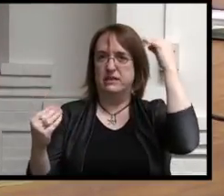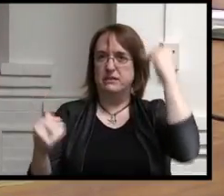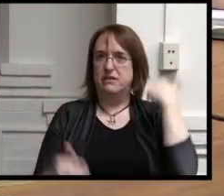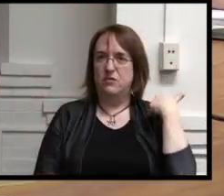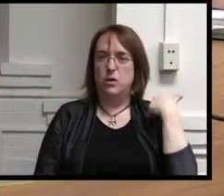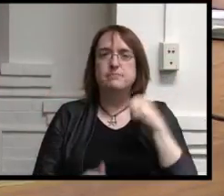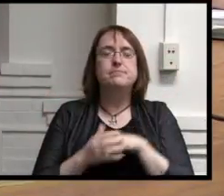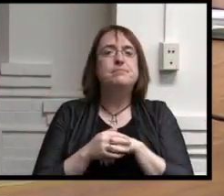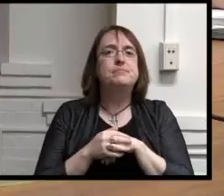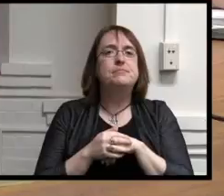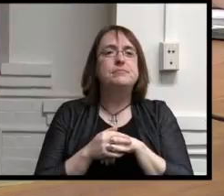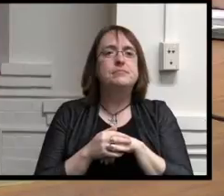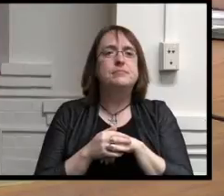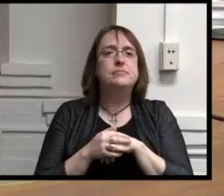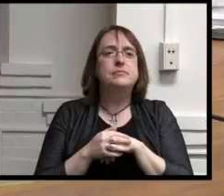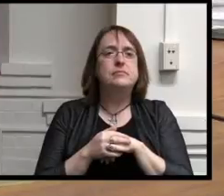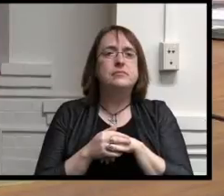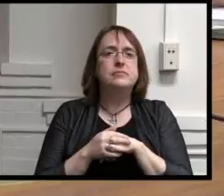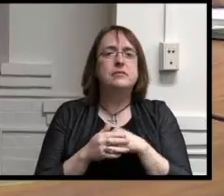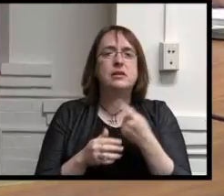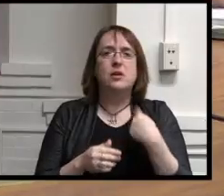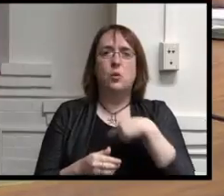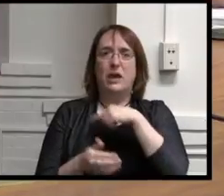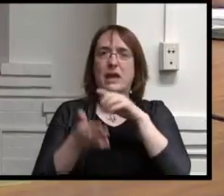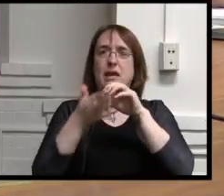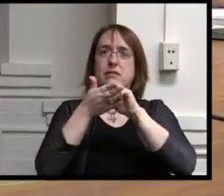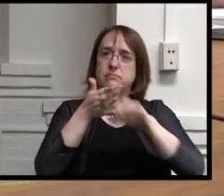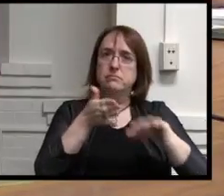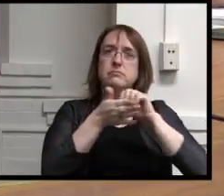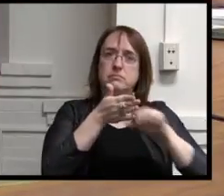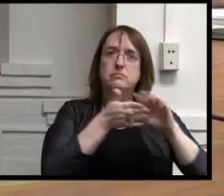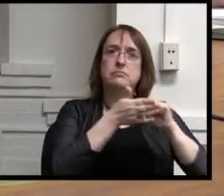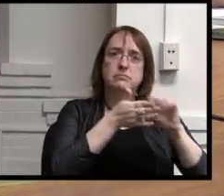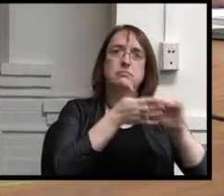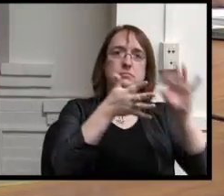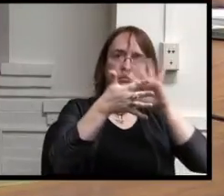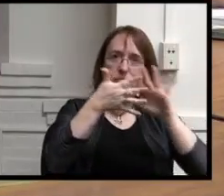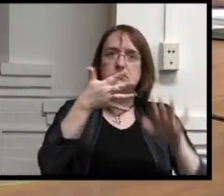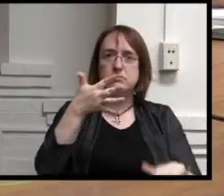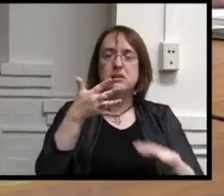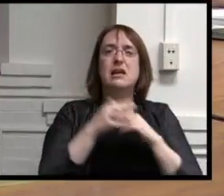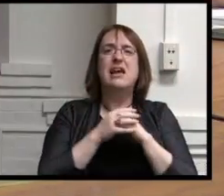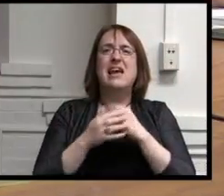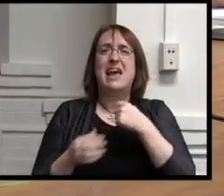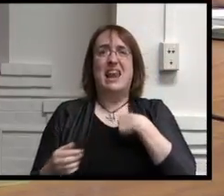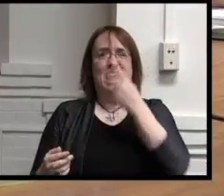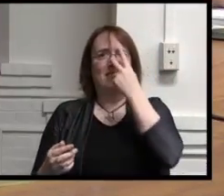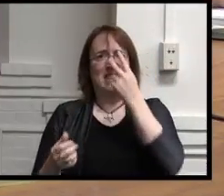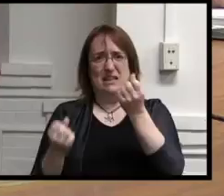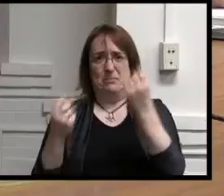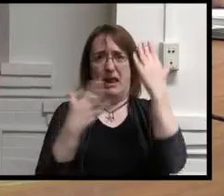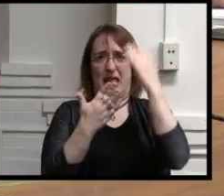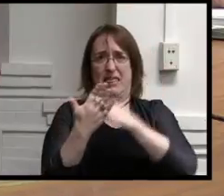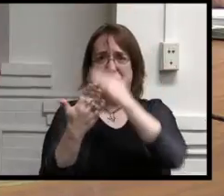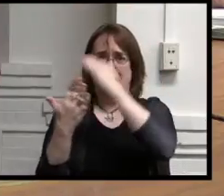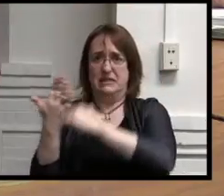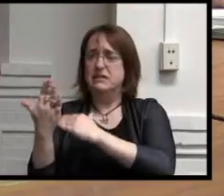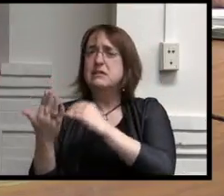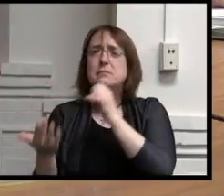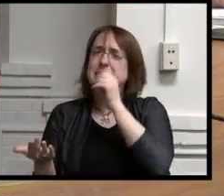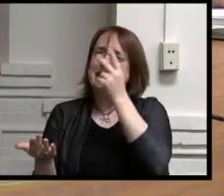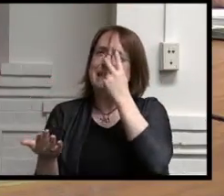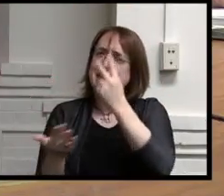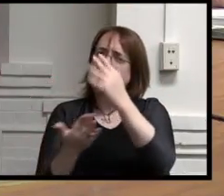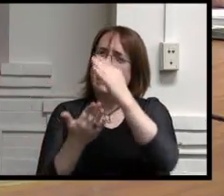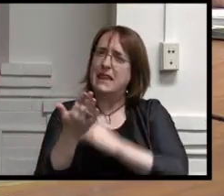we took out all of these things. And I've seen a lot of lists since I've been here, but I didn't see a list of